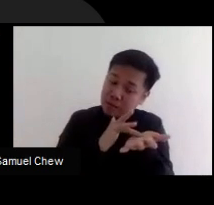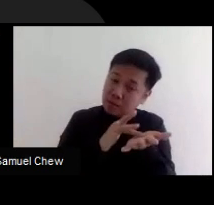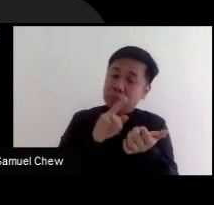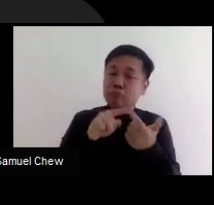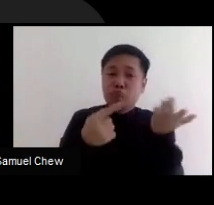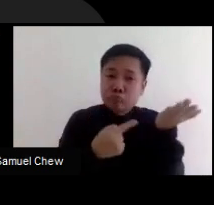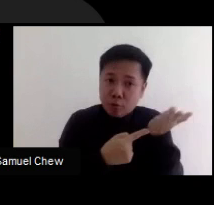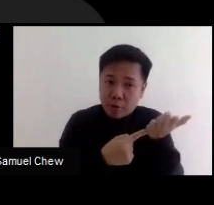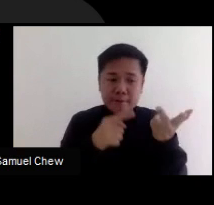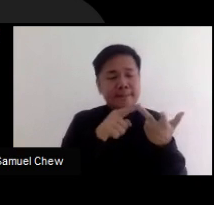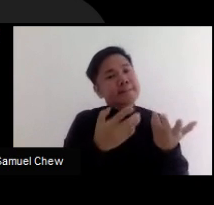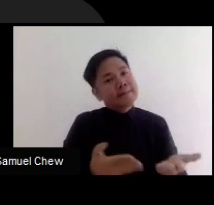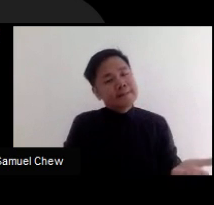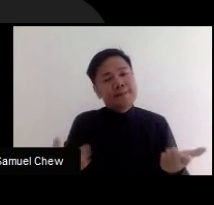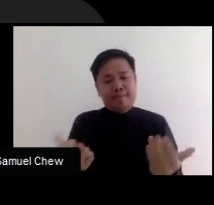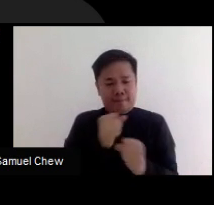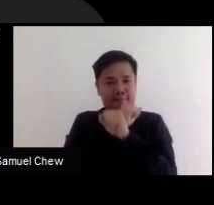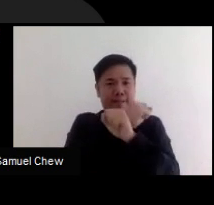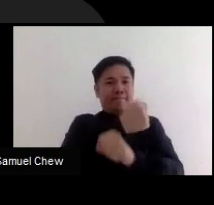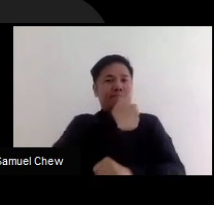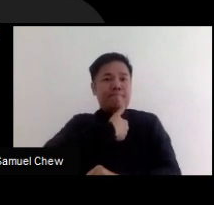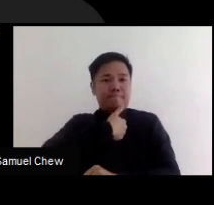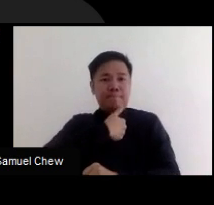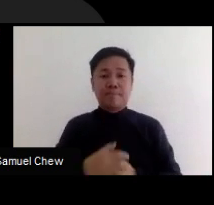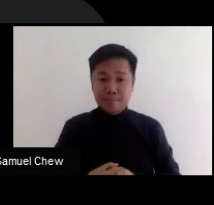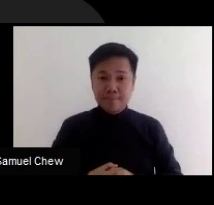and supplies. Thank you, Madam Chair.